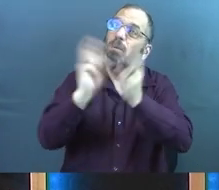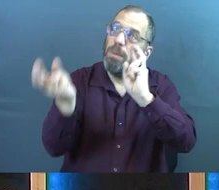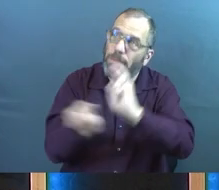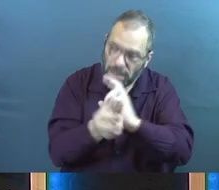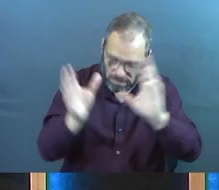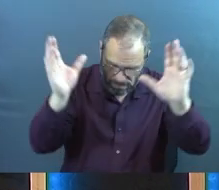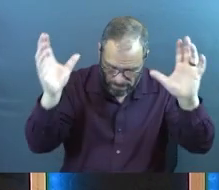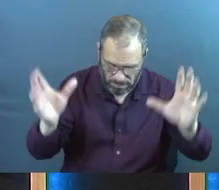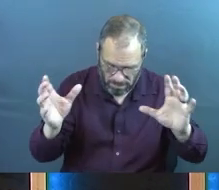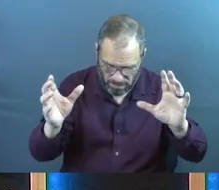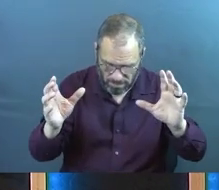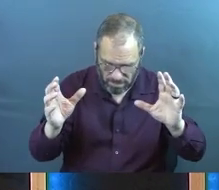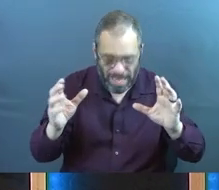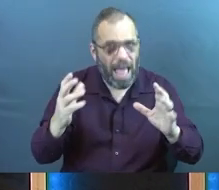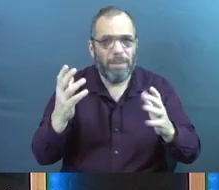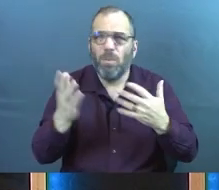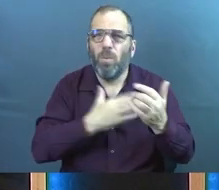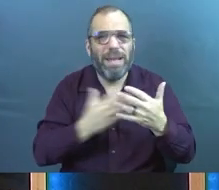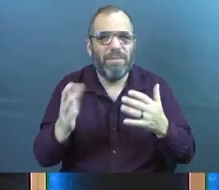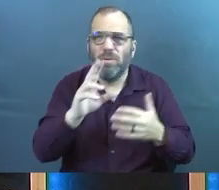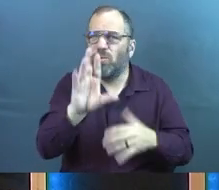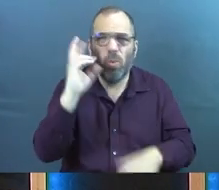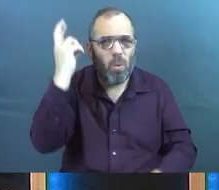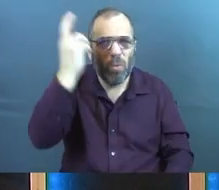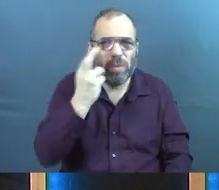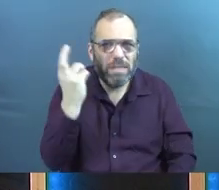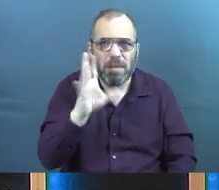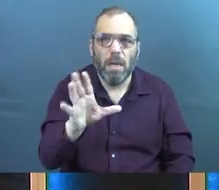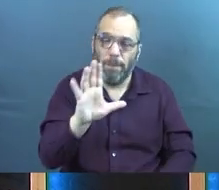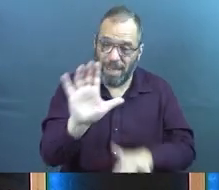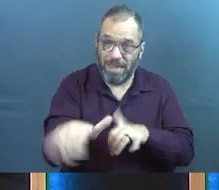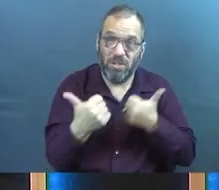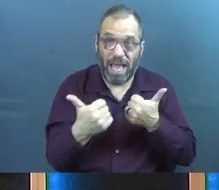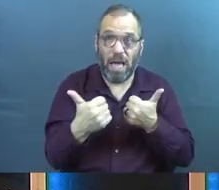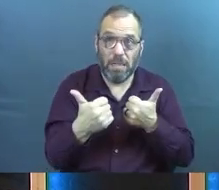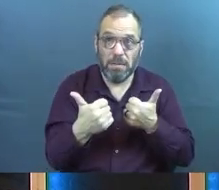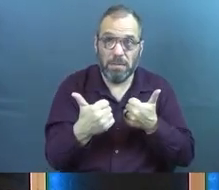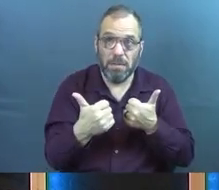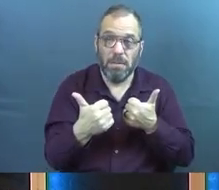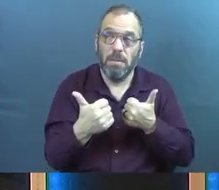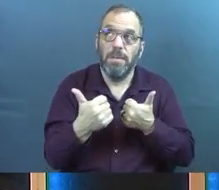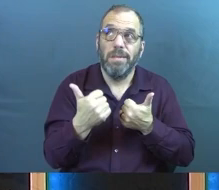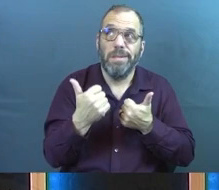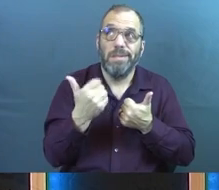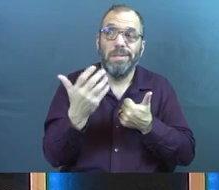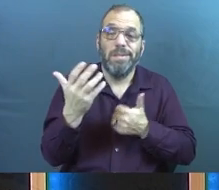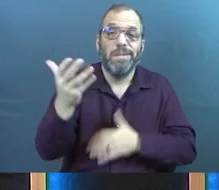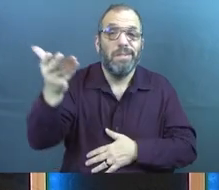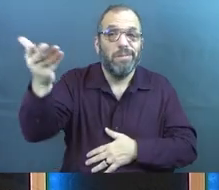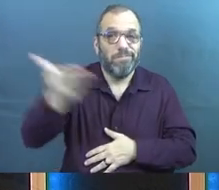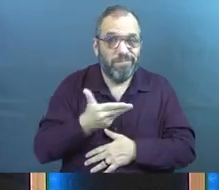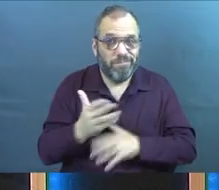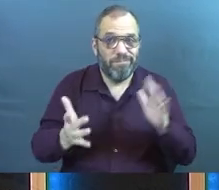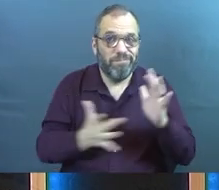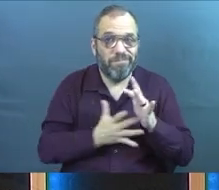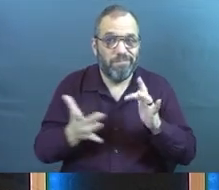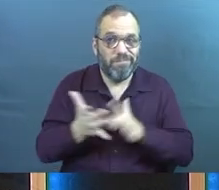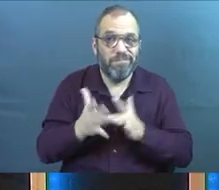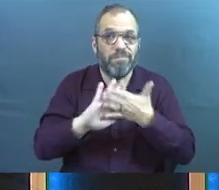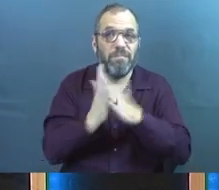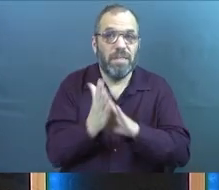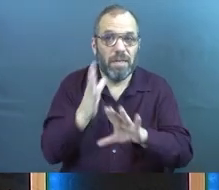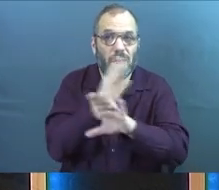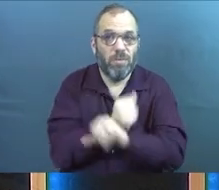Lord. We all have our reasons. But ultimately, the challenge is to give Jesus a chance to show you his heart to be your